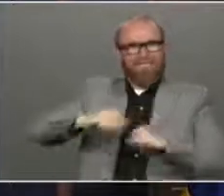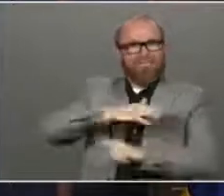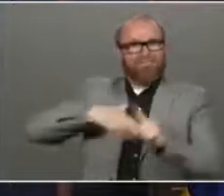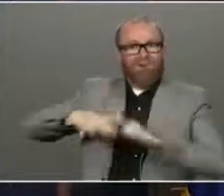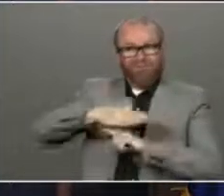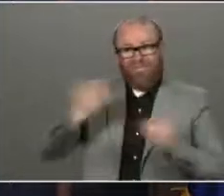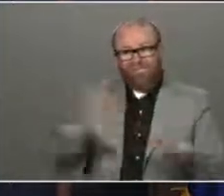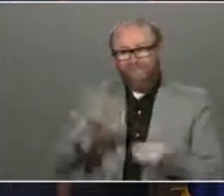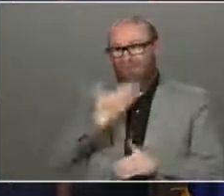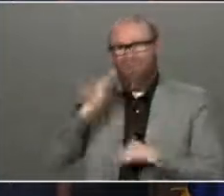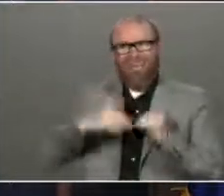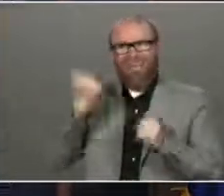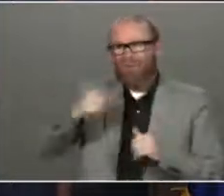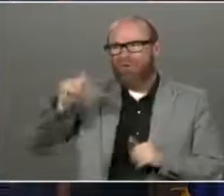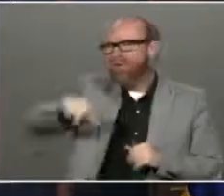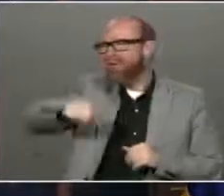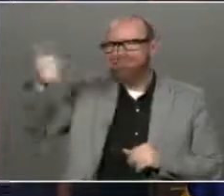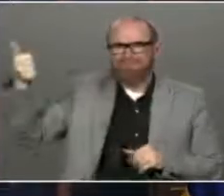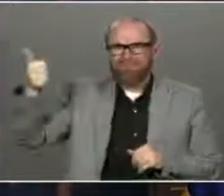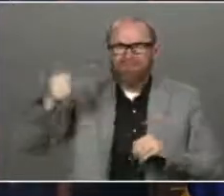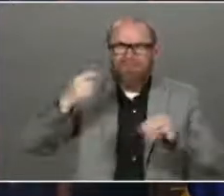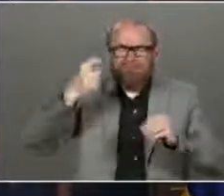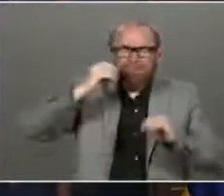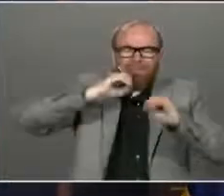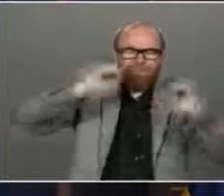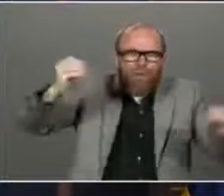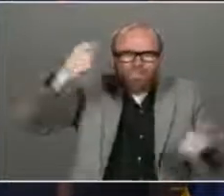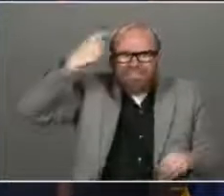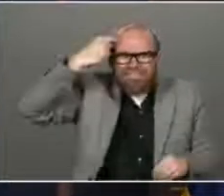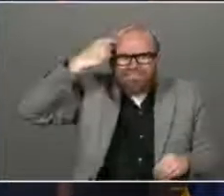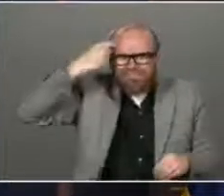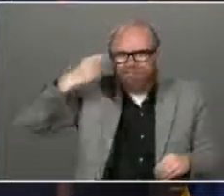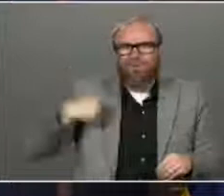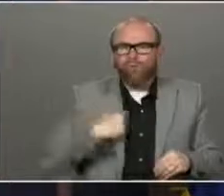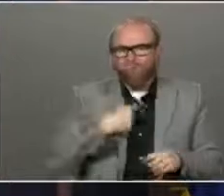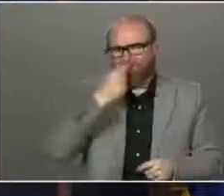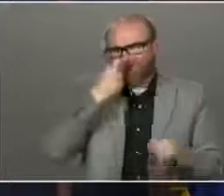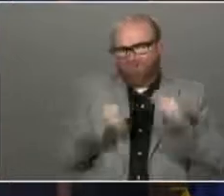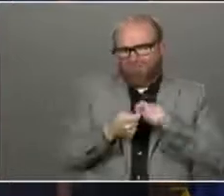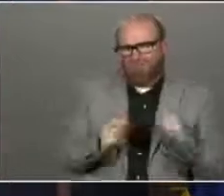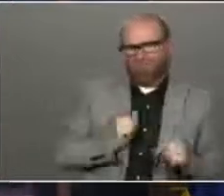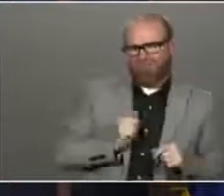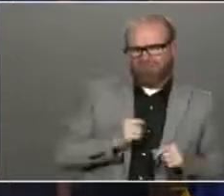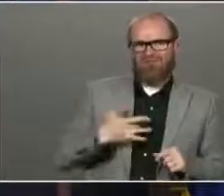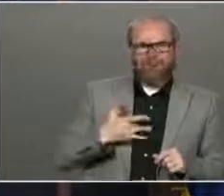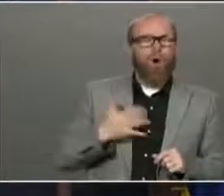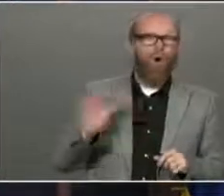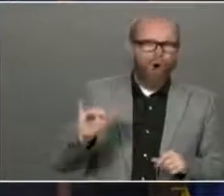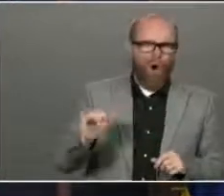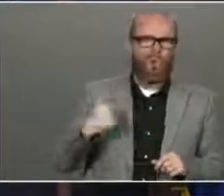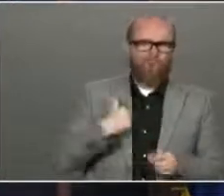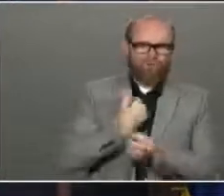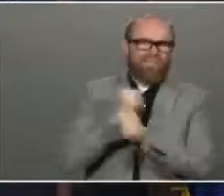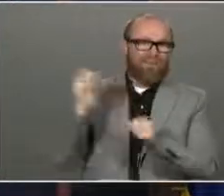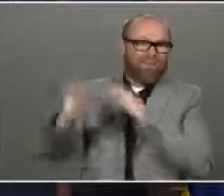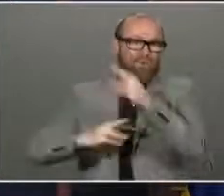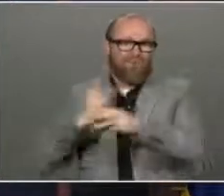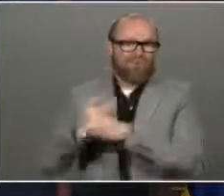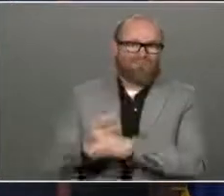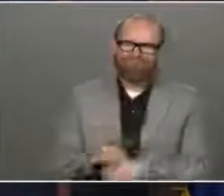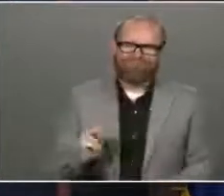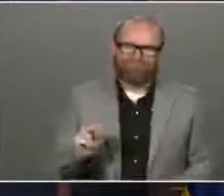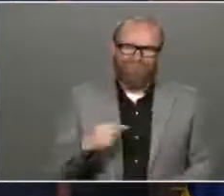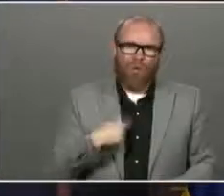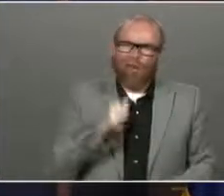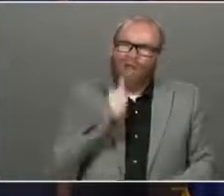than anywhere else. It makes no sense to me that we've tricked ourselves into believing that we're saving the world when all we're doing